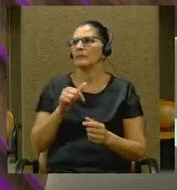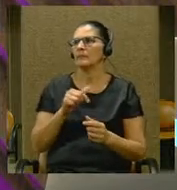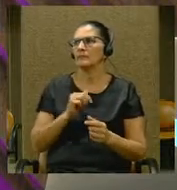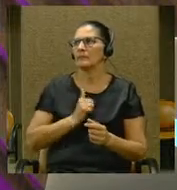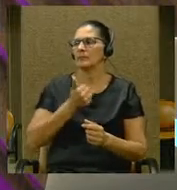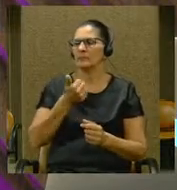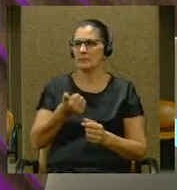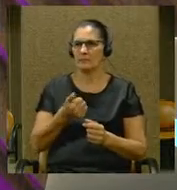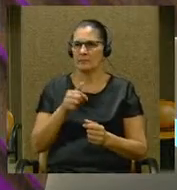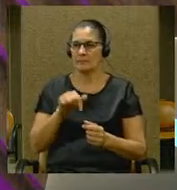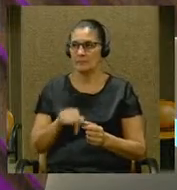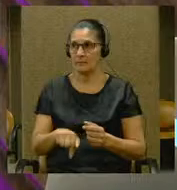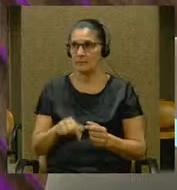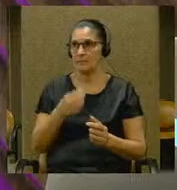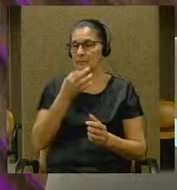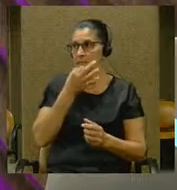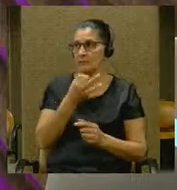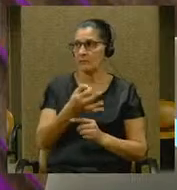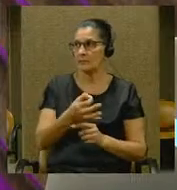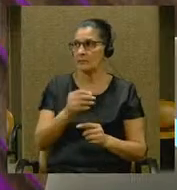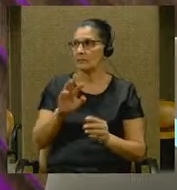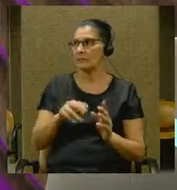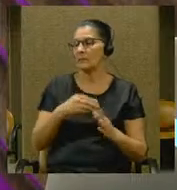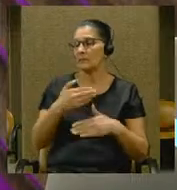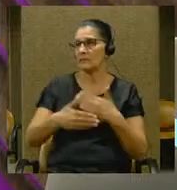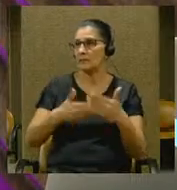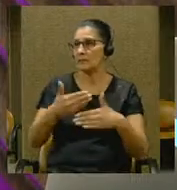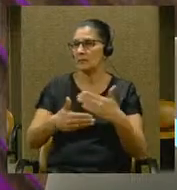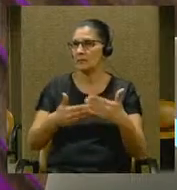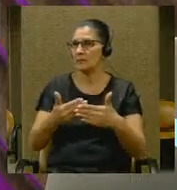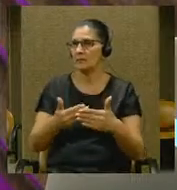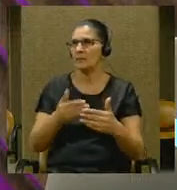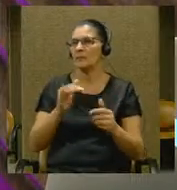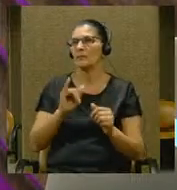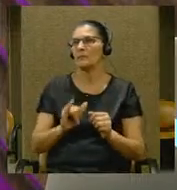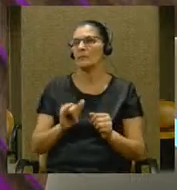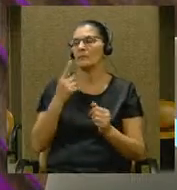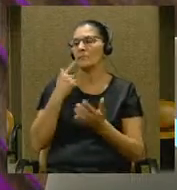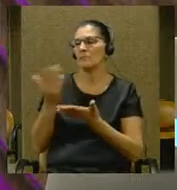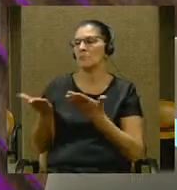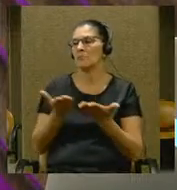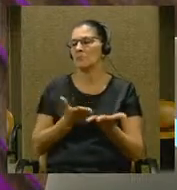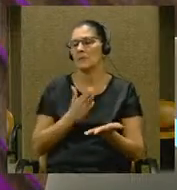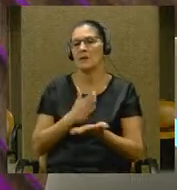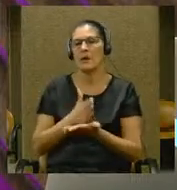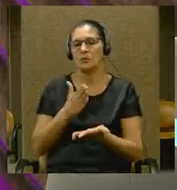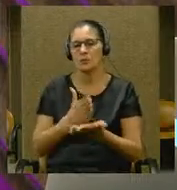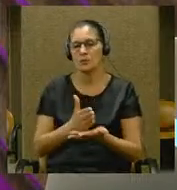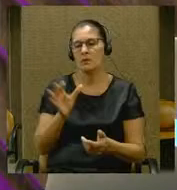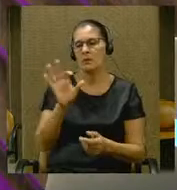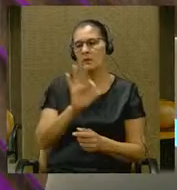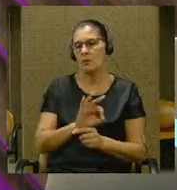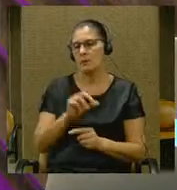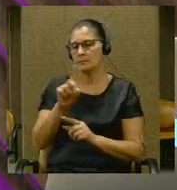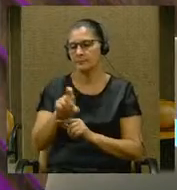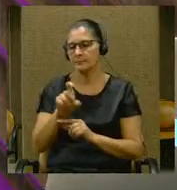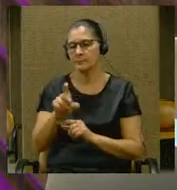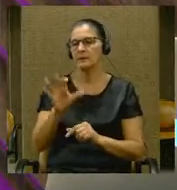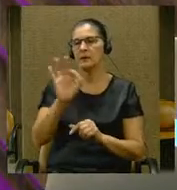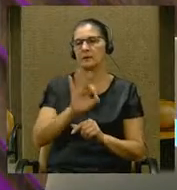And then we could do decirles que Q&A en la medida de afterwards, las if that makes posibilidades, sense. si requieren ayuda o si ven cañadas o